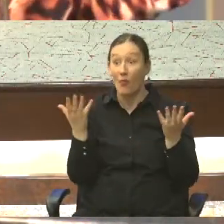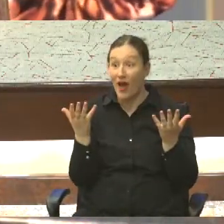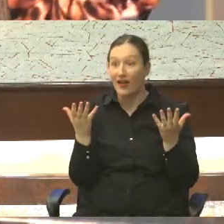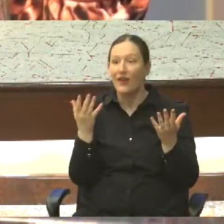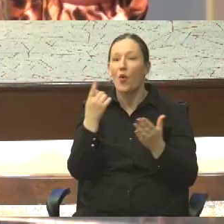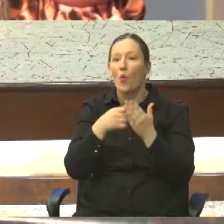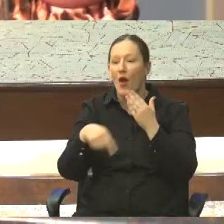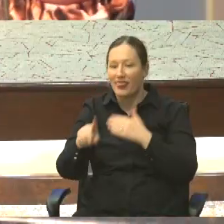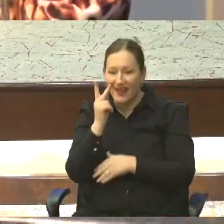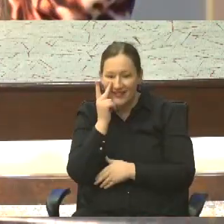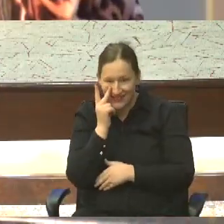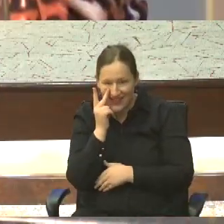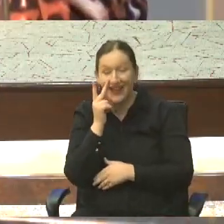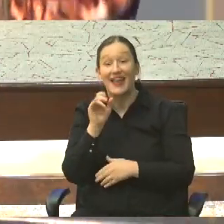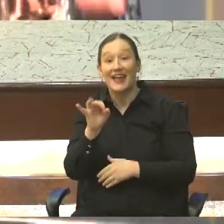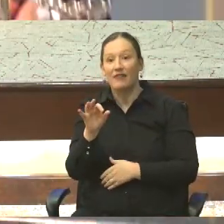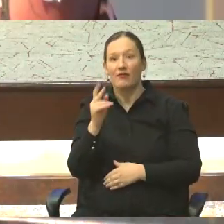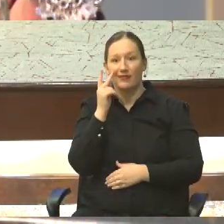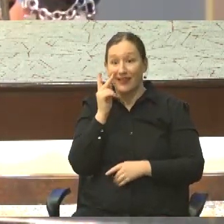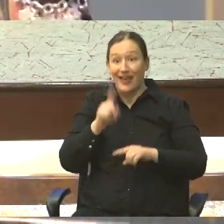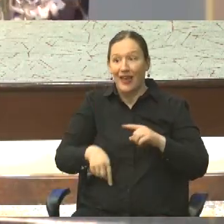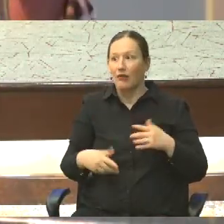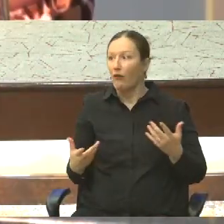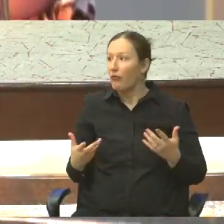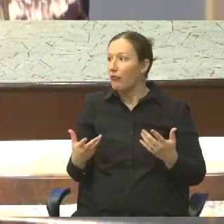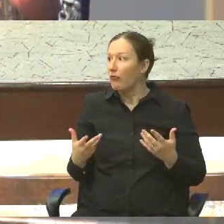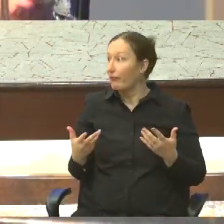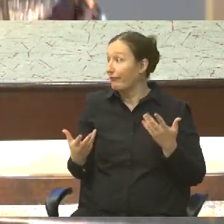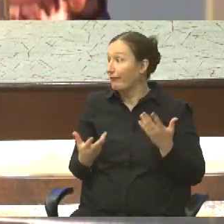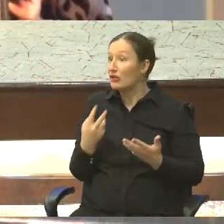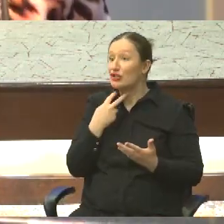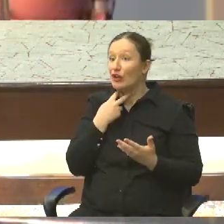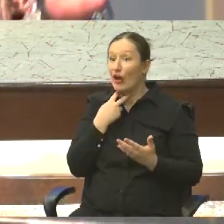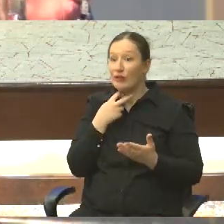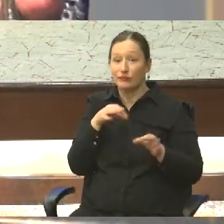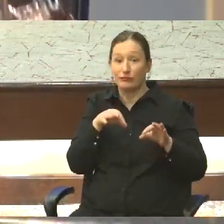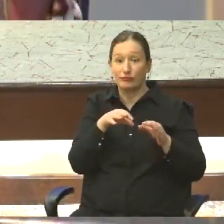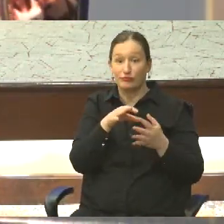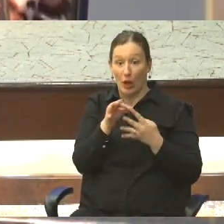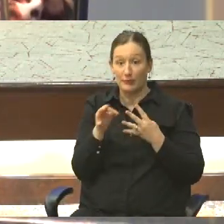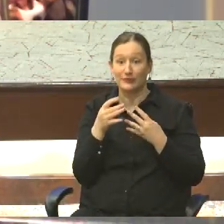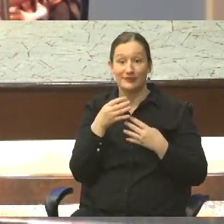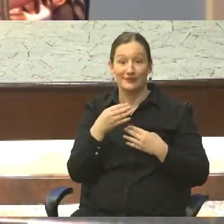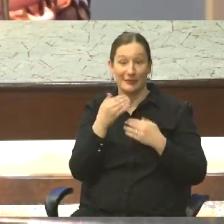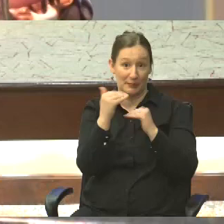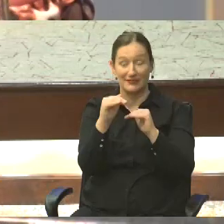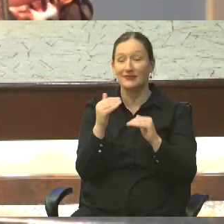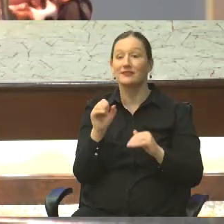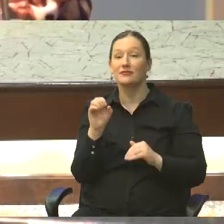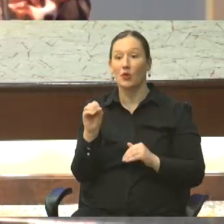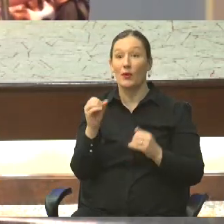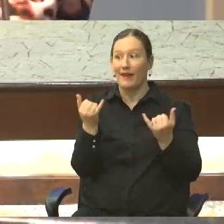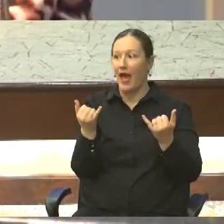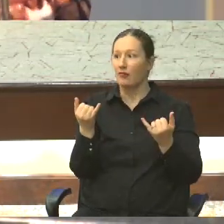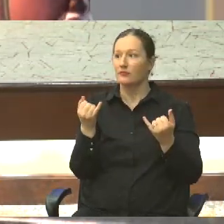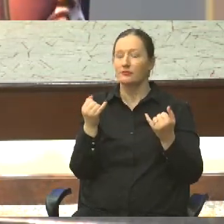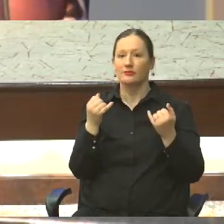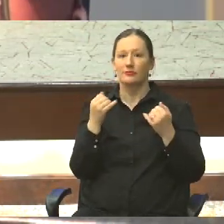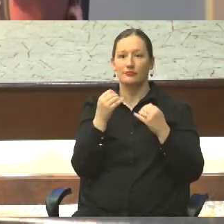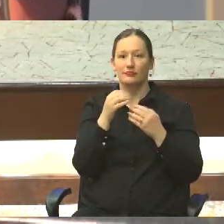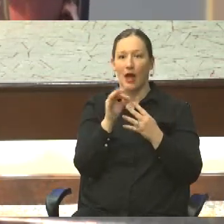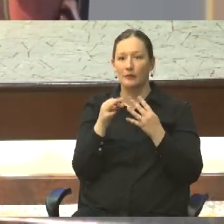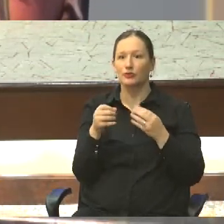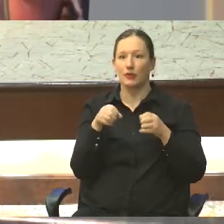see all of the things that exist right here in this city, the industry partners, the educational partners, the just